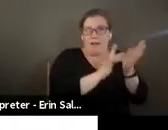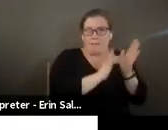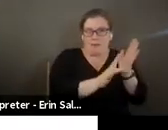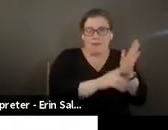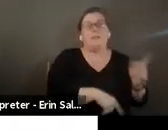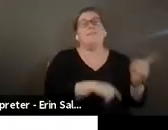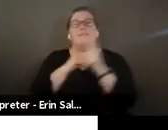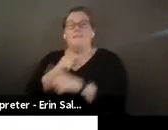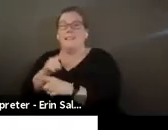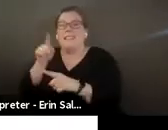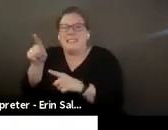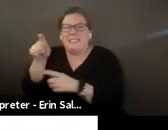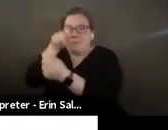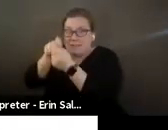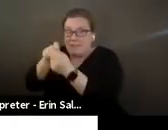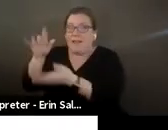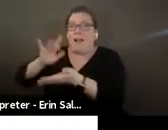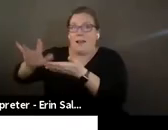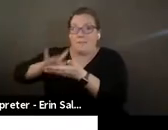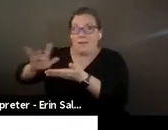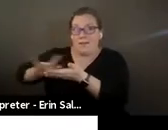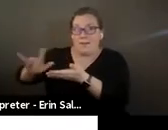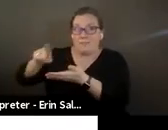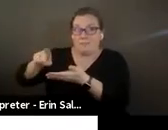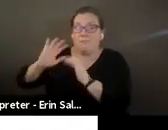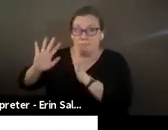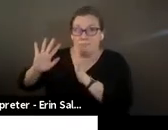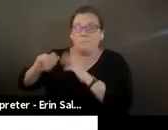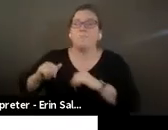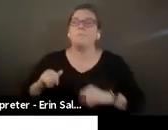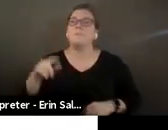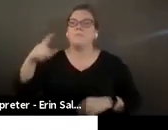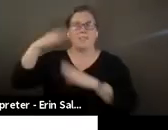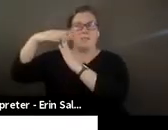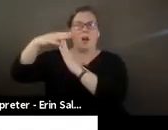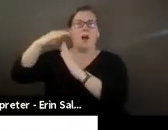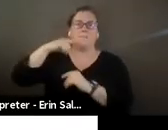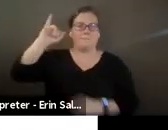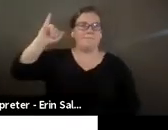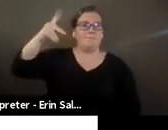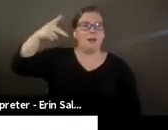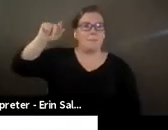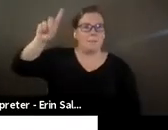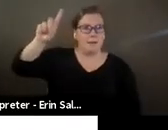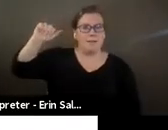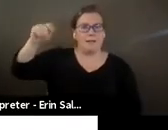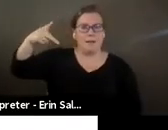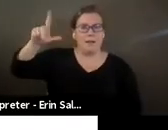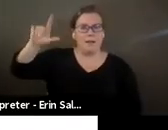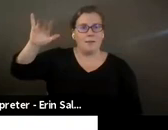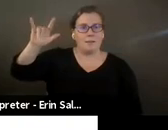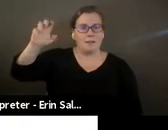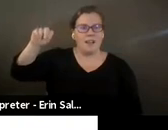iPad. It says iPad application at the top, and it looks the same. It's